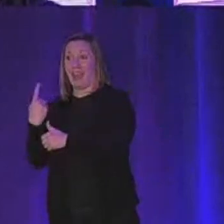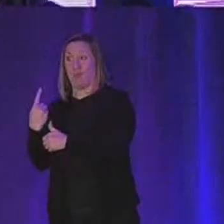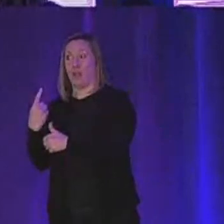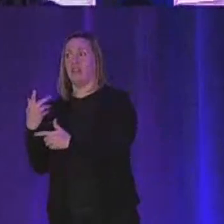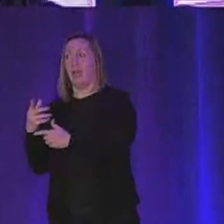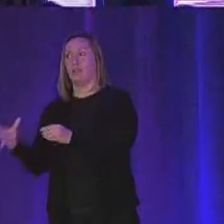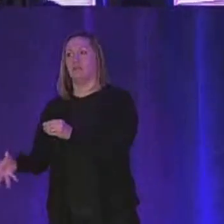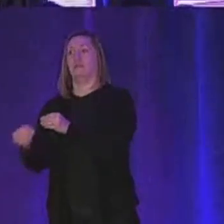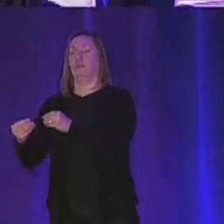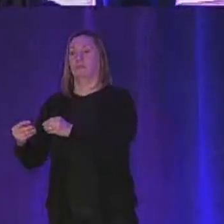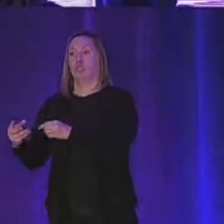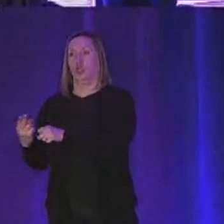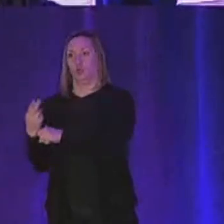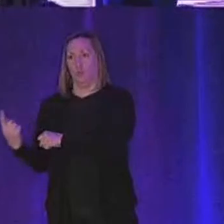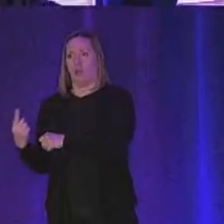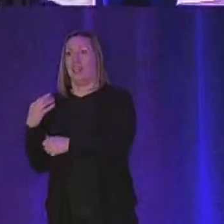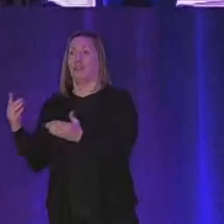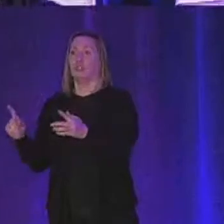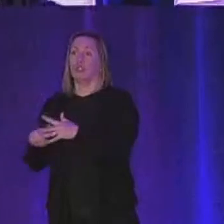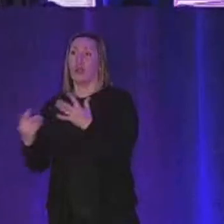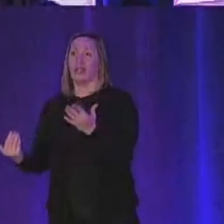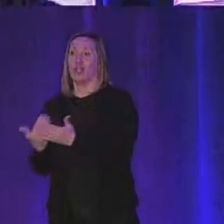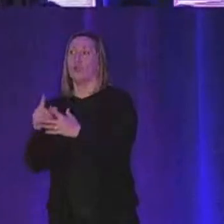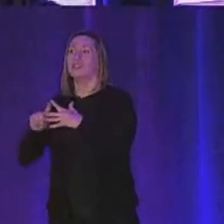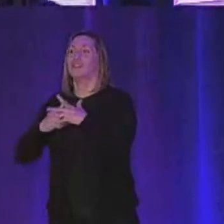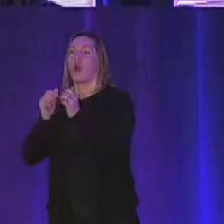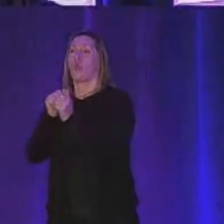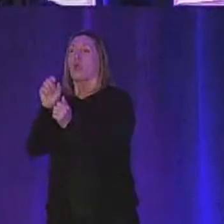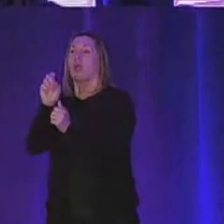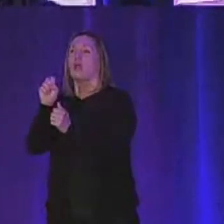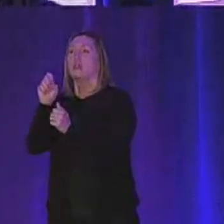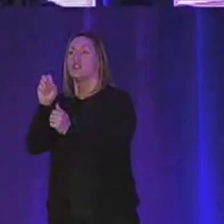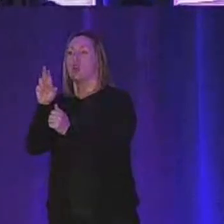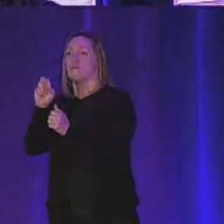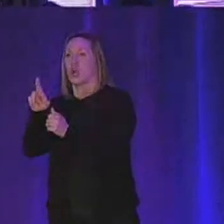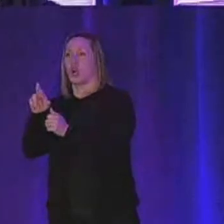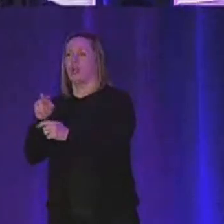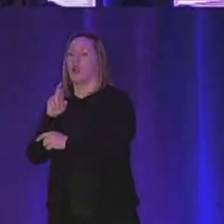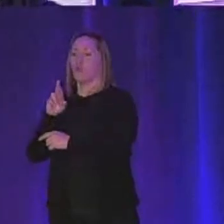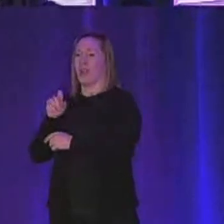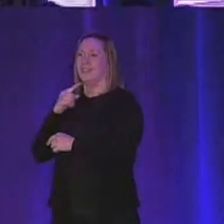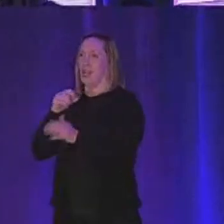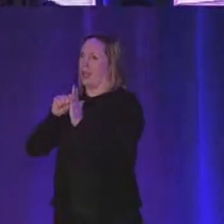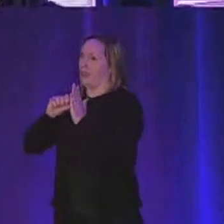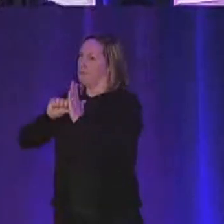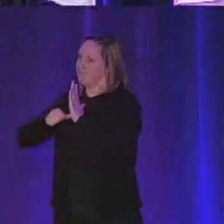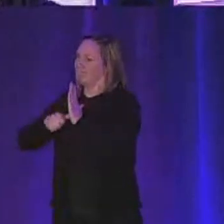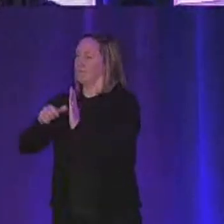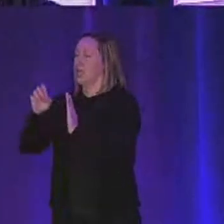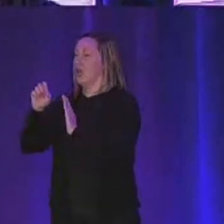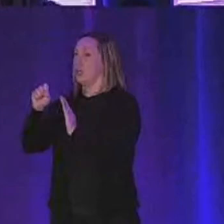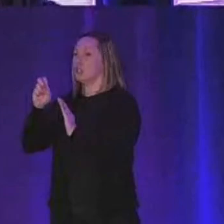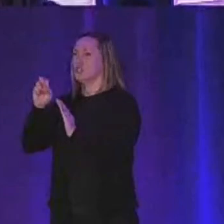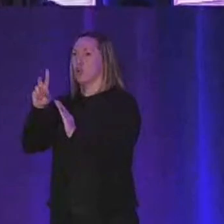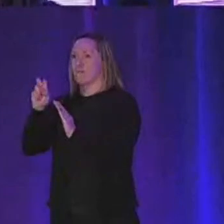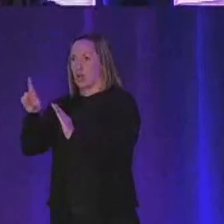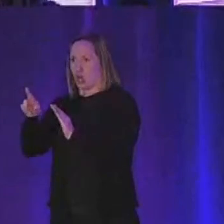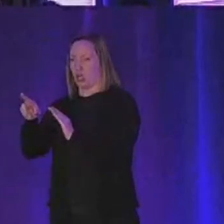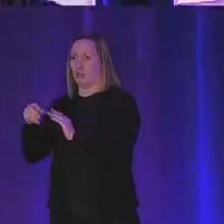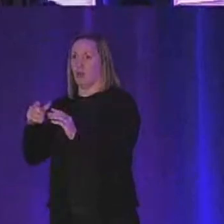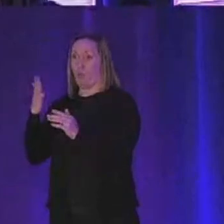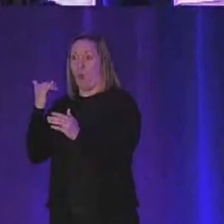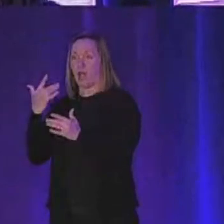starting something new, start with a server. The React team is very clear, server, server, server. And that is because it gives you a ton of benefits, like we talked about,